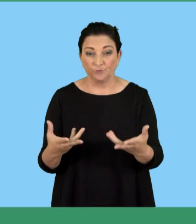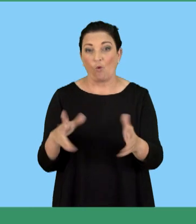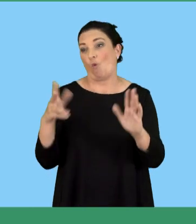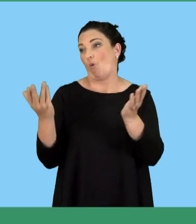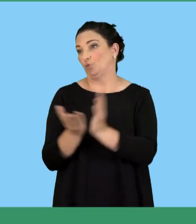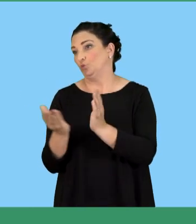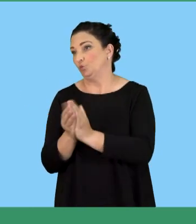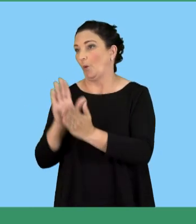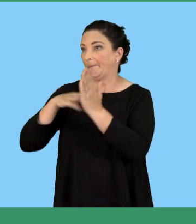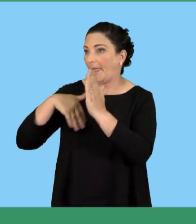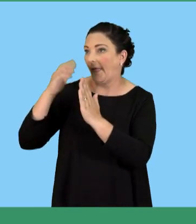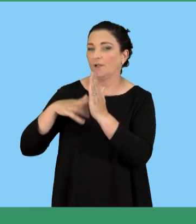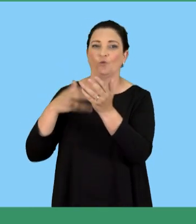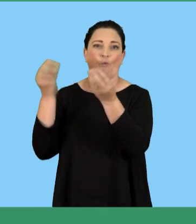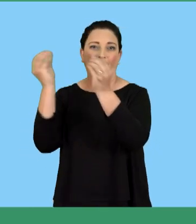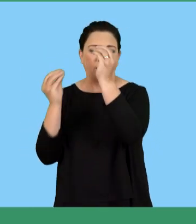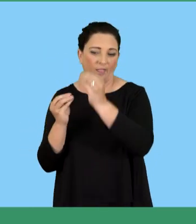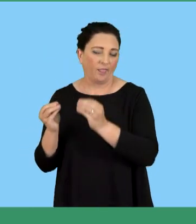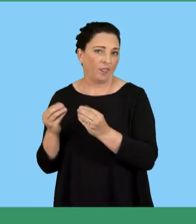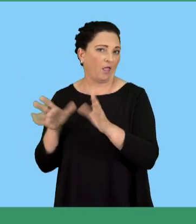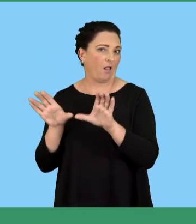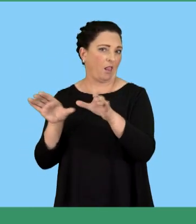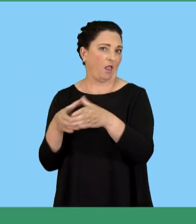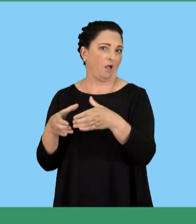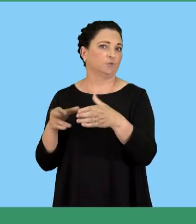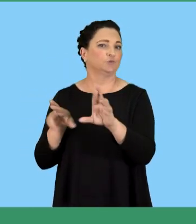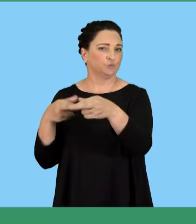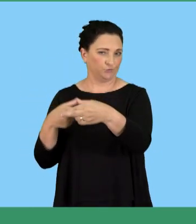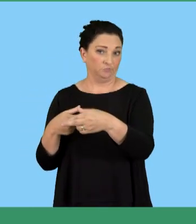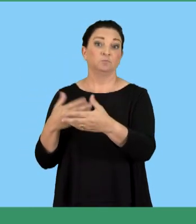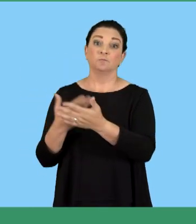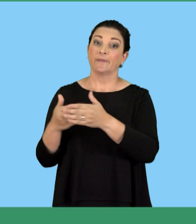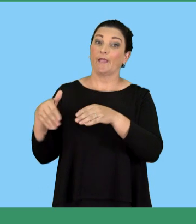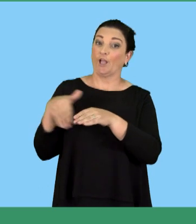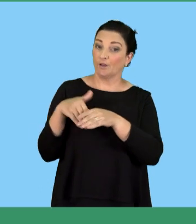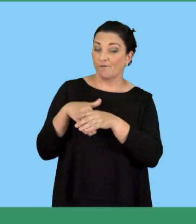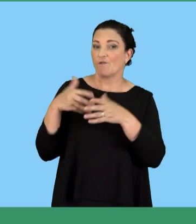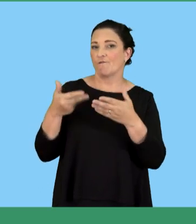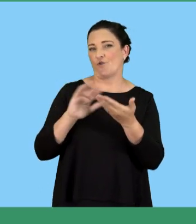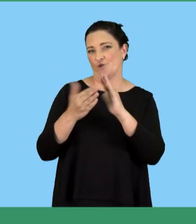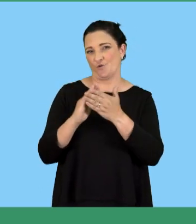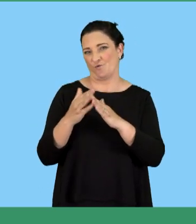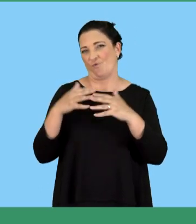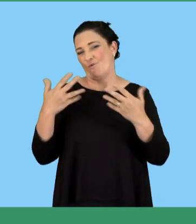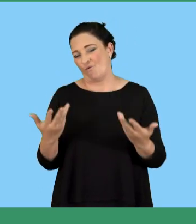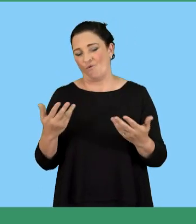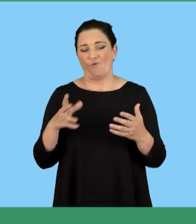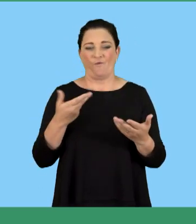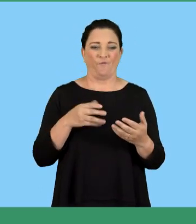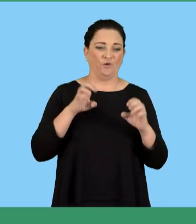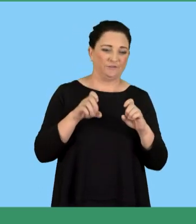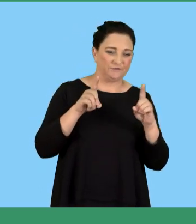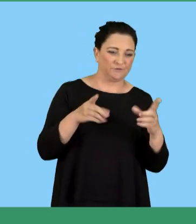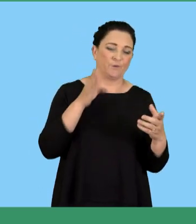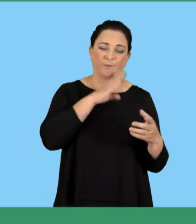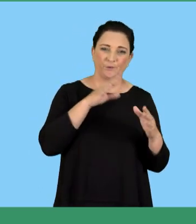or painting or renovating those classrooms. And then they can also be involved in community education,